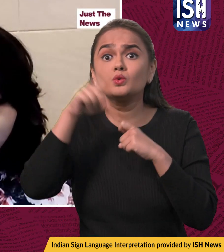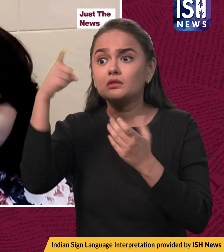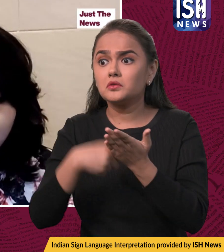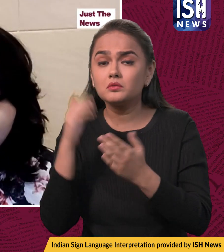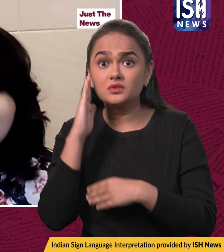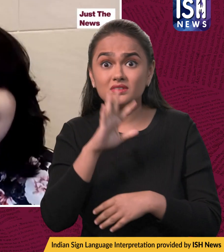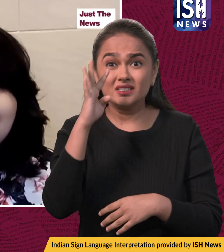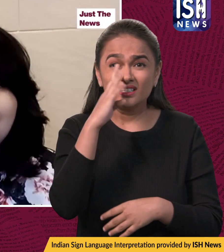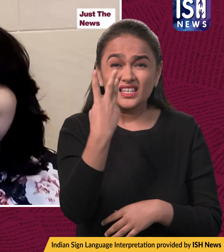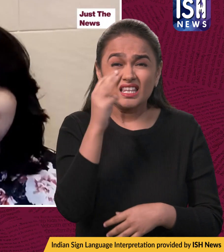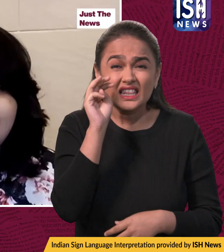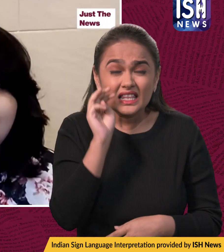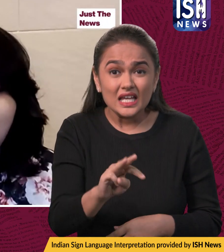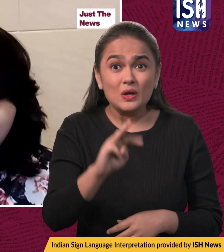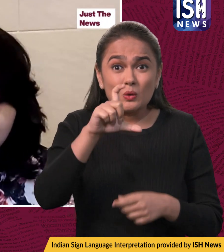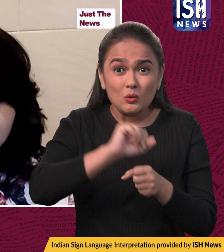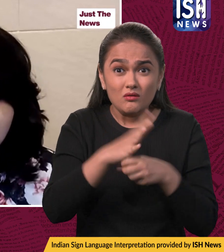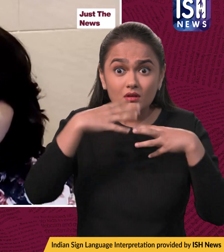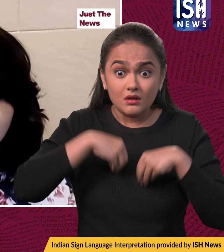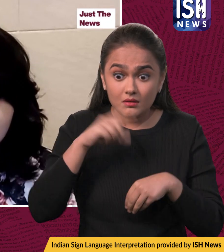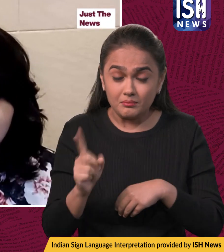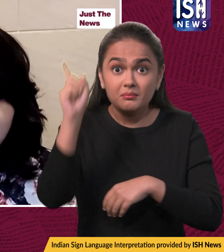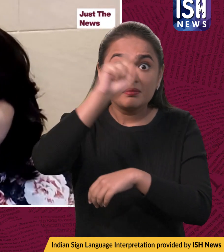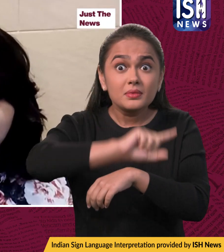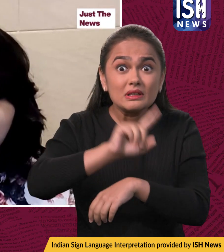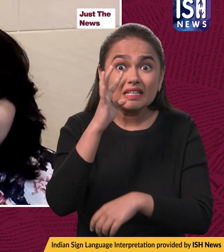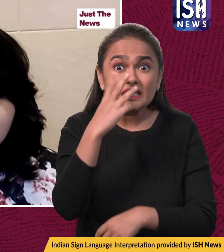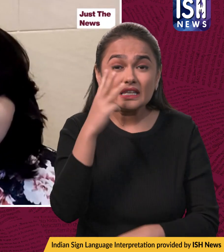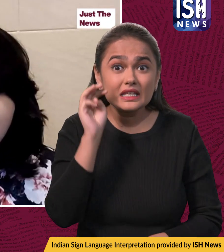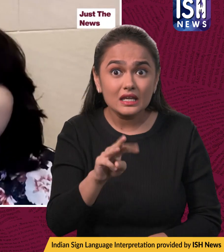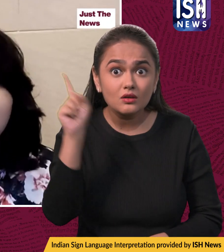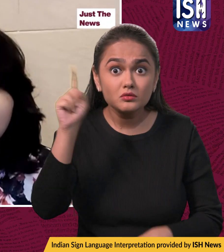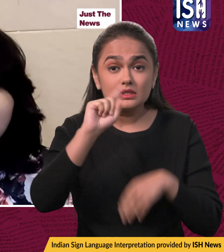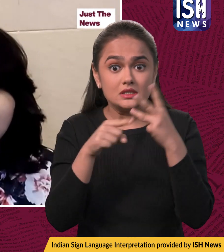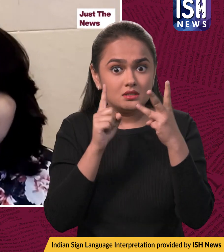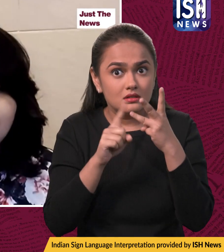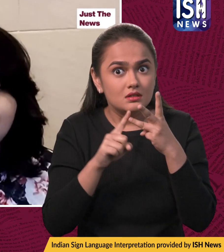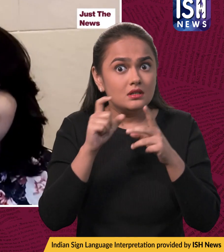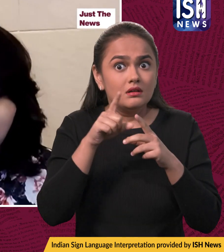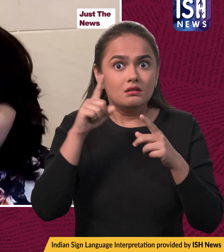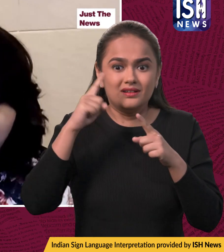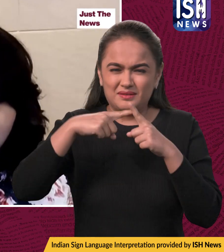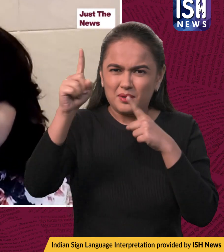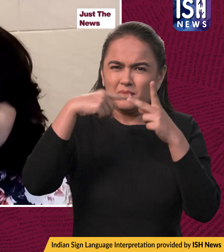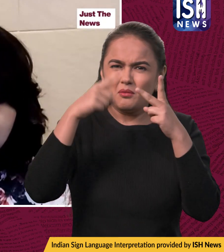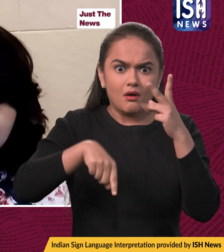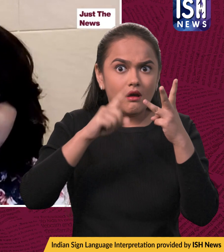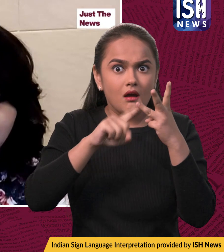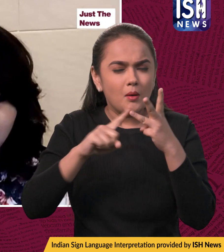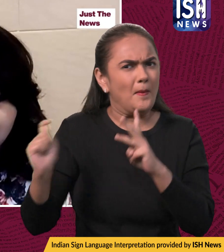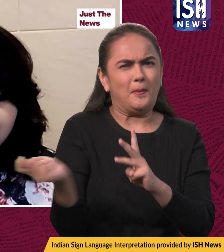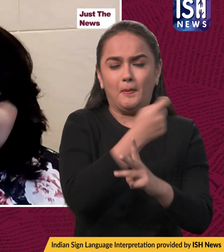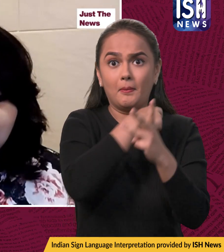has reported over 93,000 cases in the last 24 hours, a third consecutive record